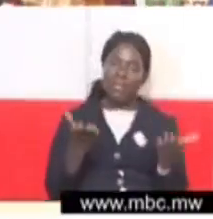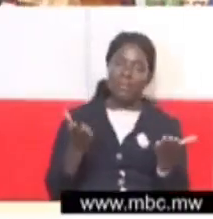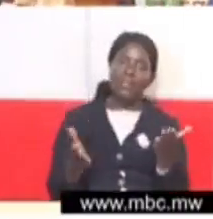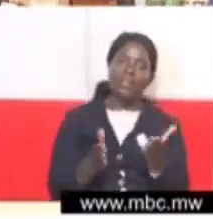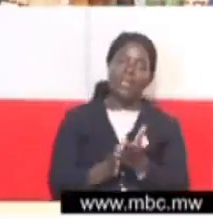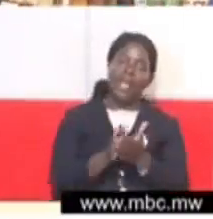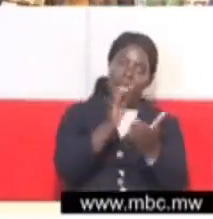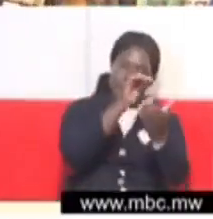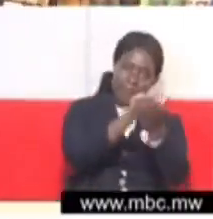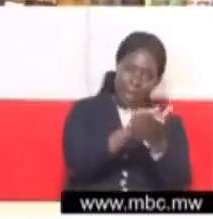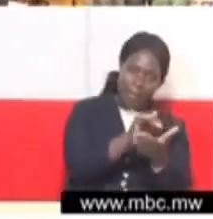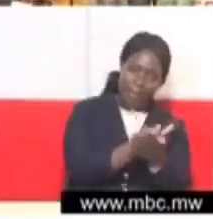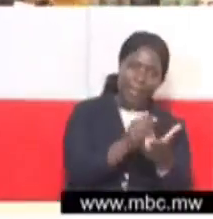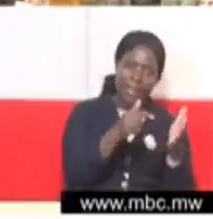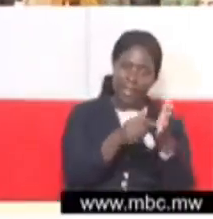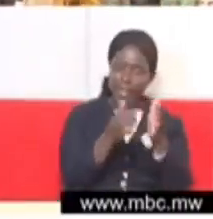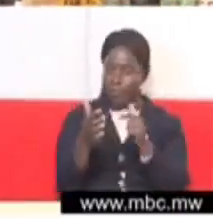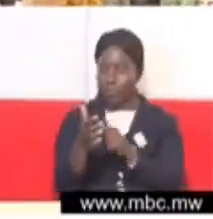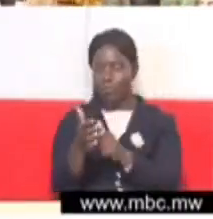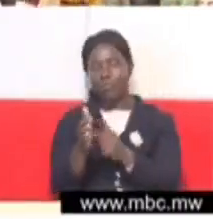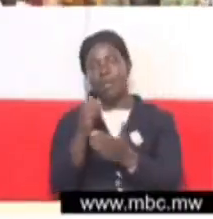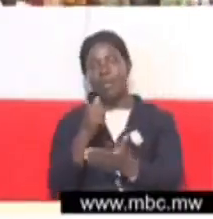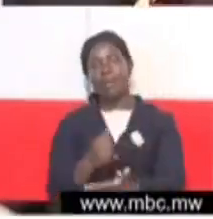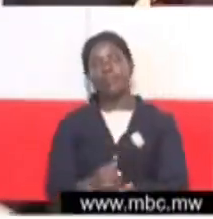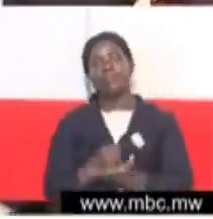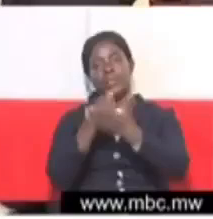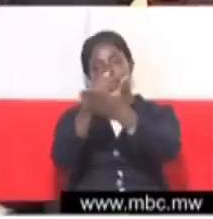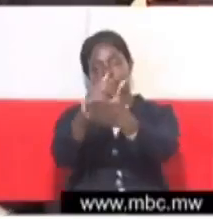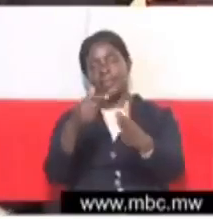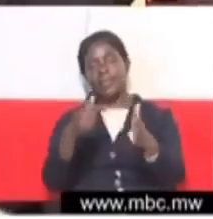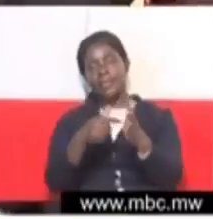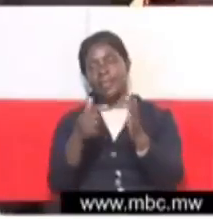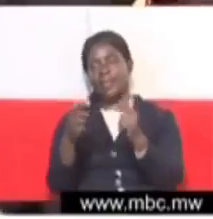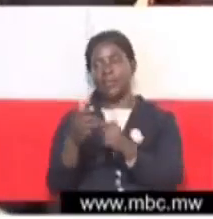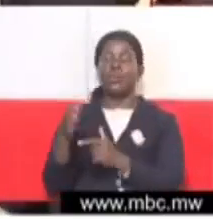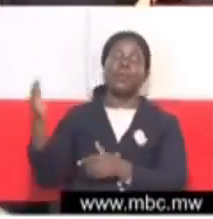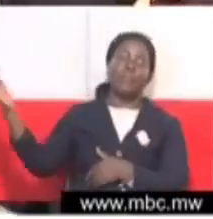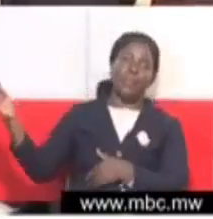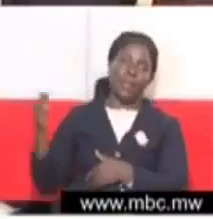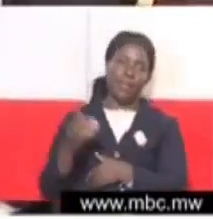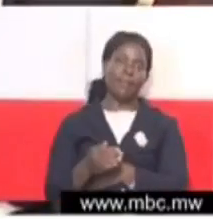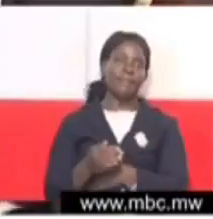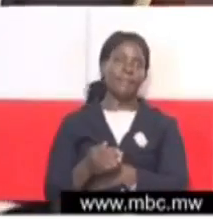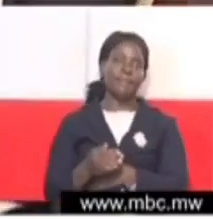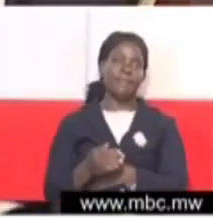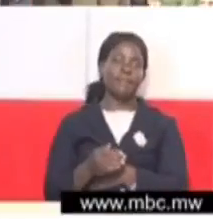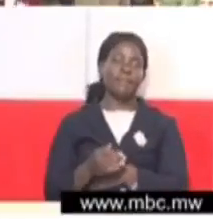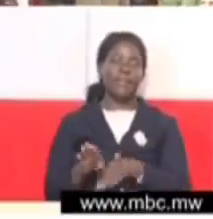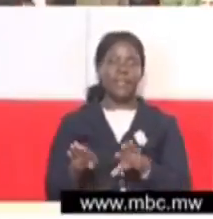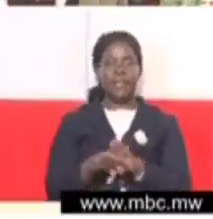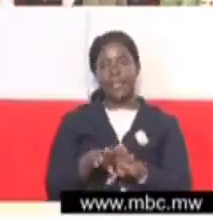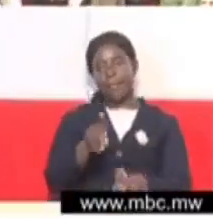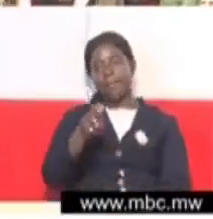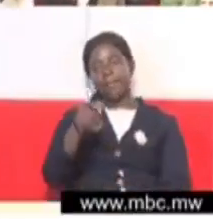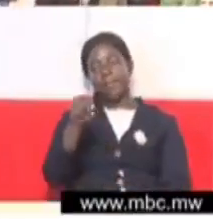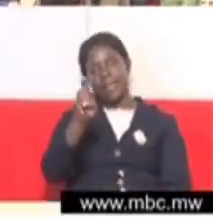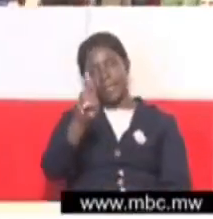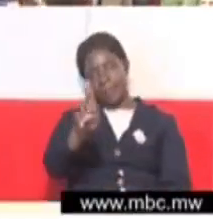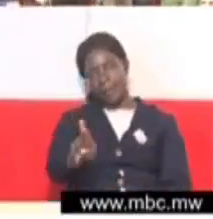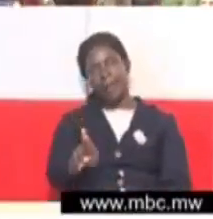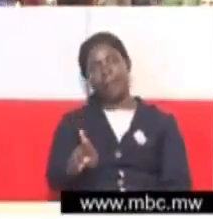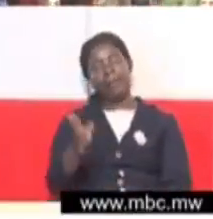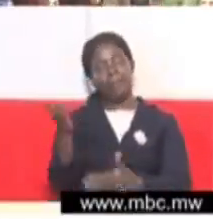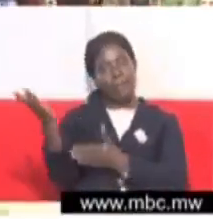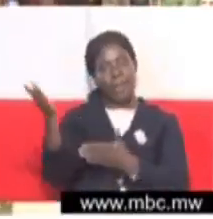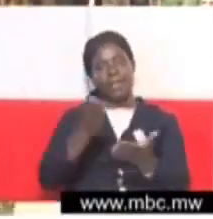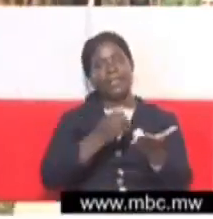requested Jesus Christ to help him, Jesus came in and Peter was rescued. So for us